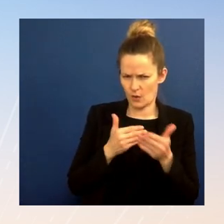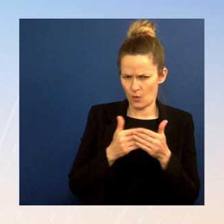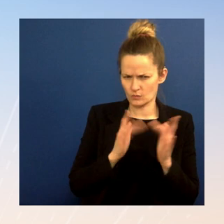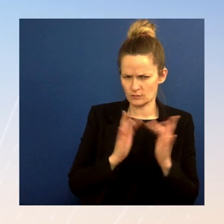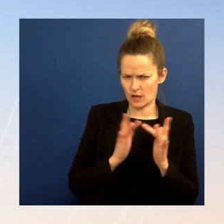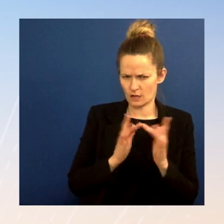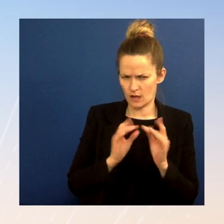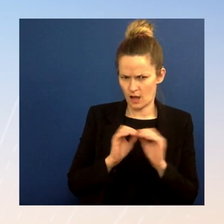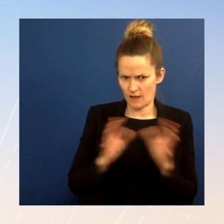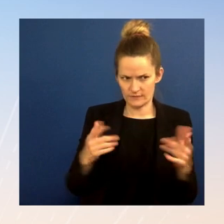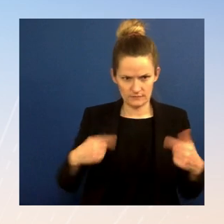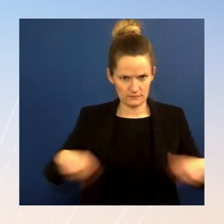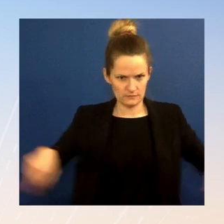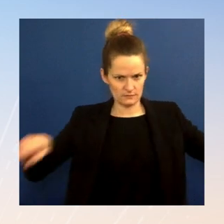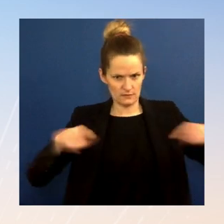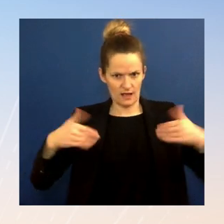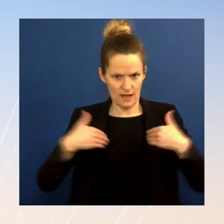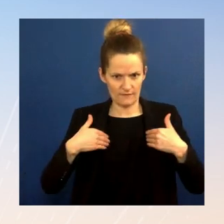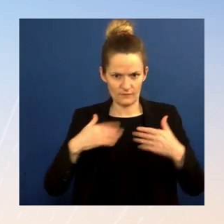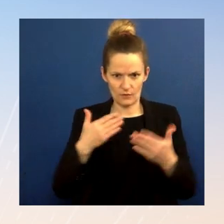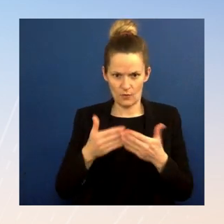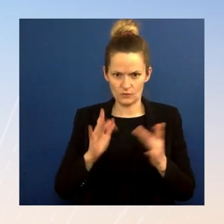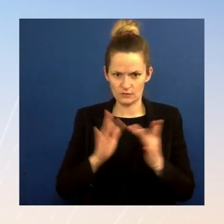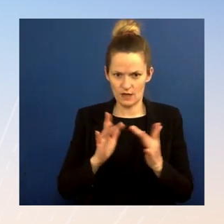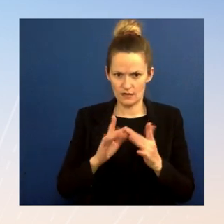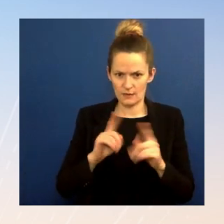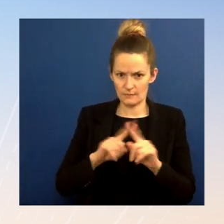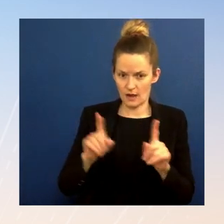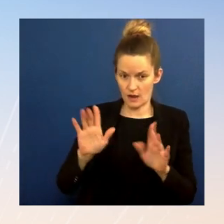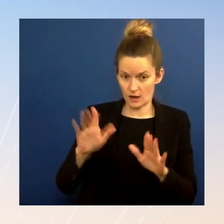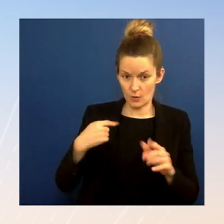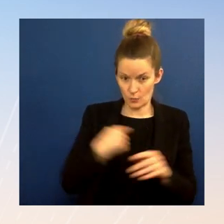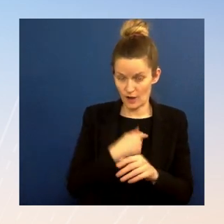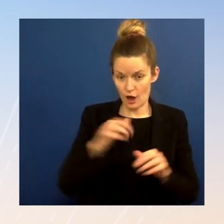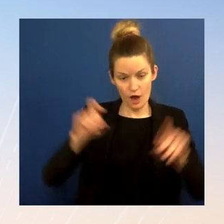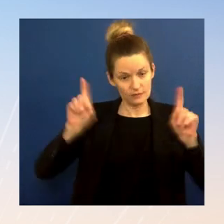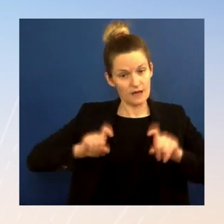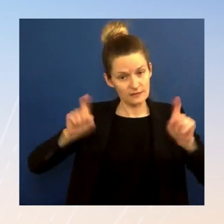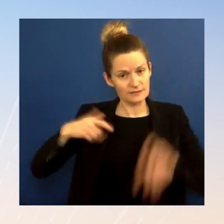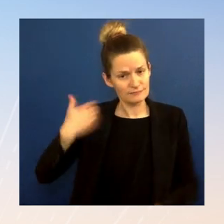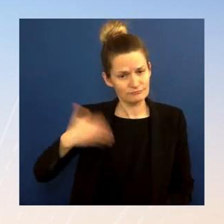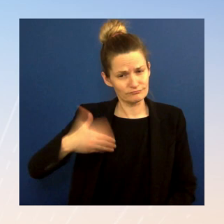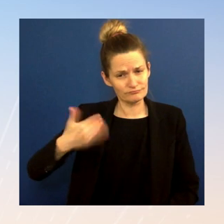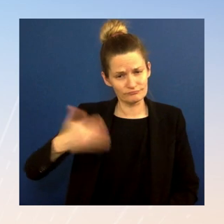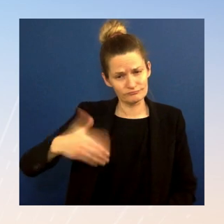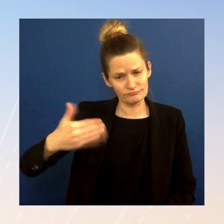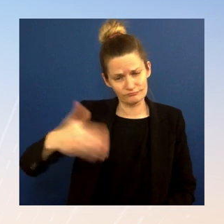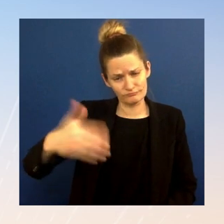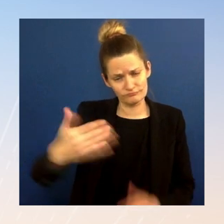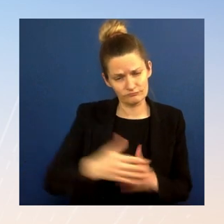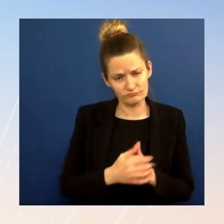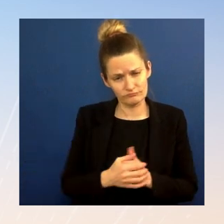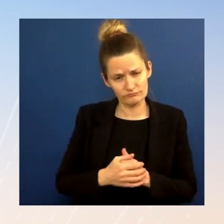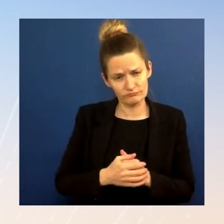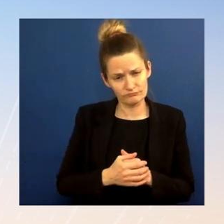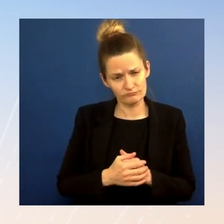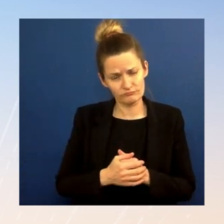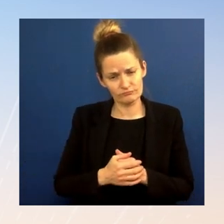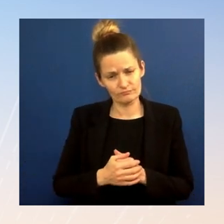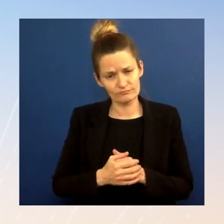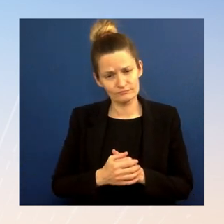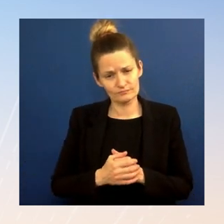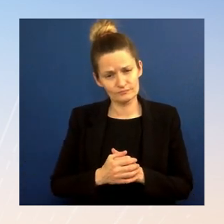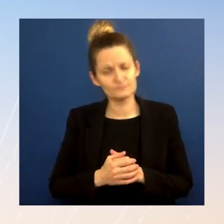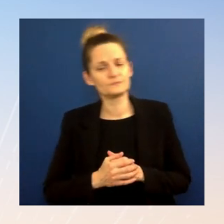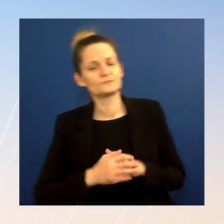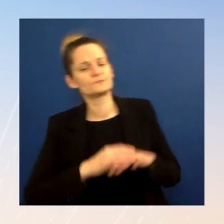tested at a regular cadence, and she is abiding by that. Go ahead. Thanks, Jen. Just to kind of follow up on that bit on COVID, is one